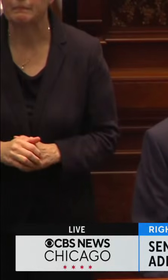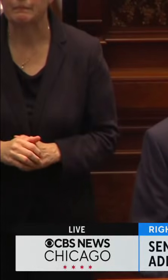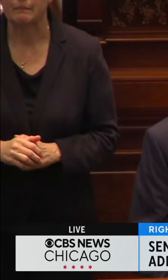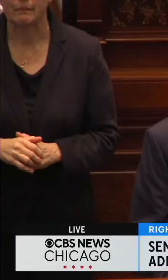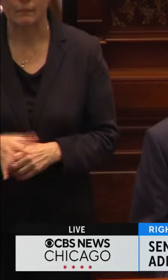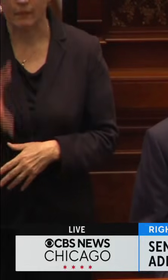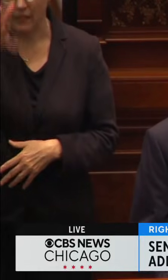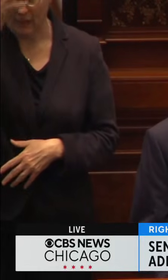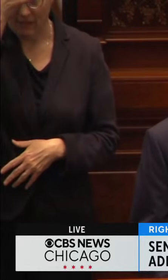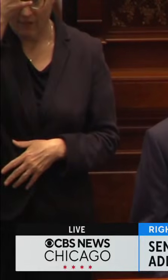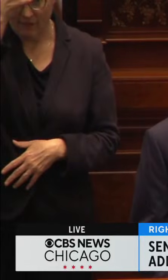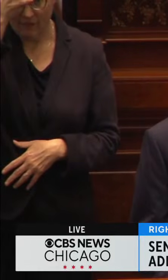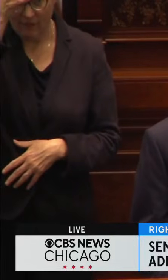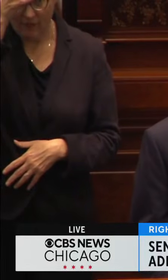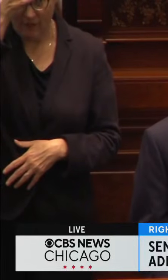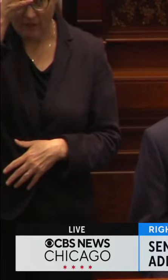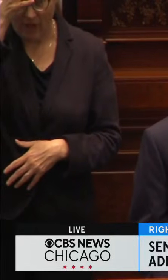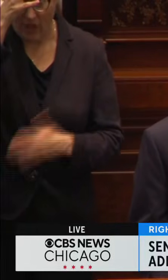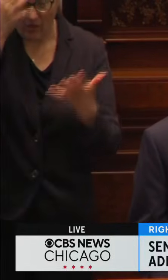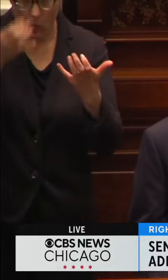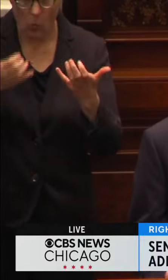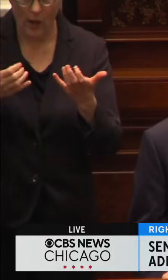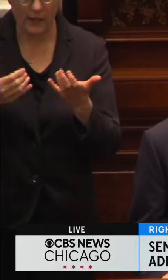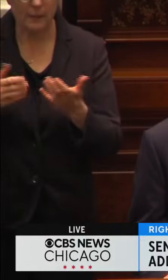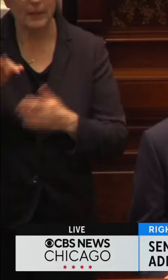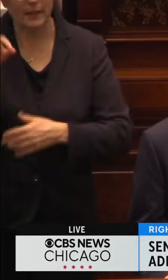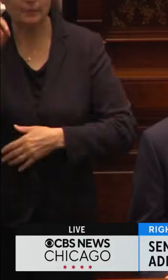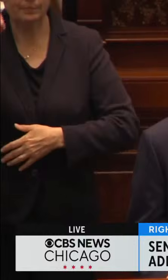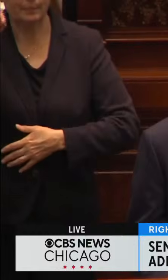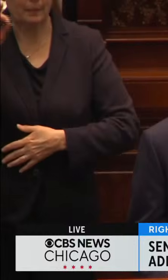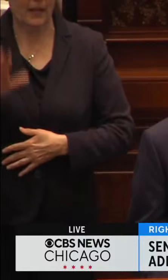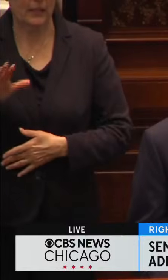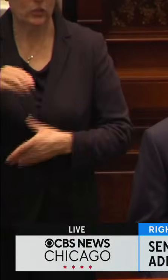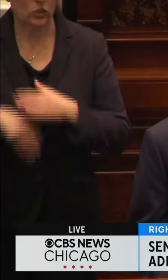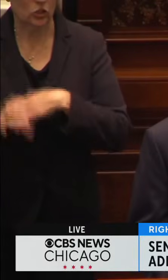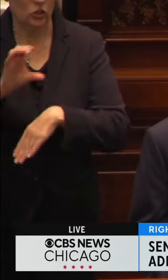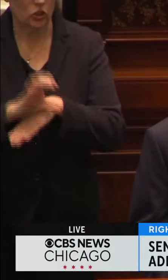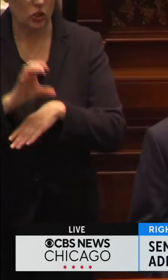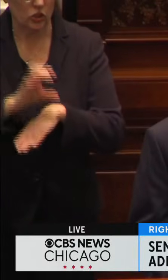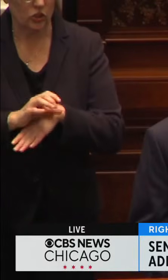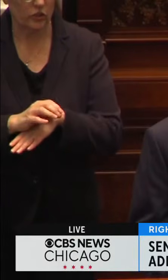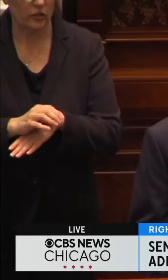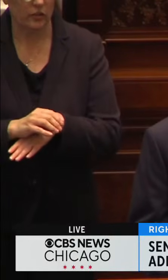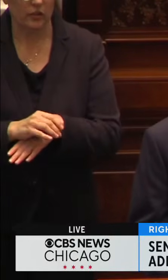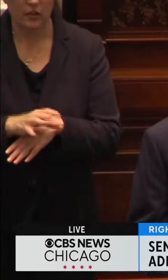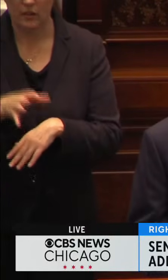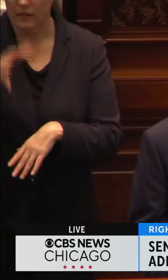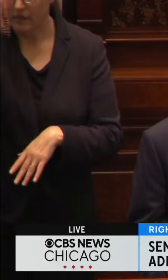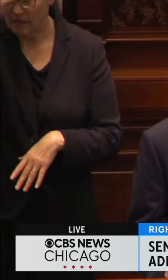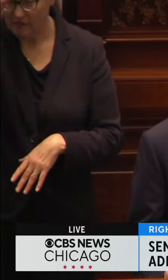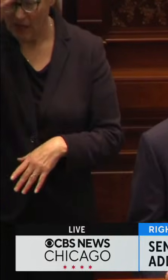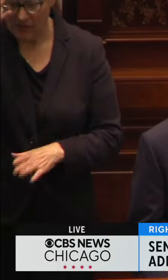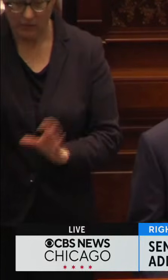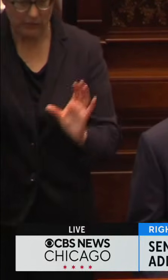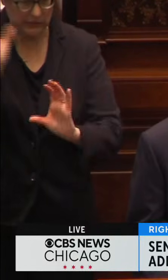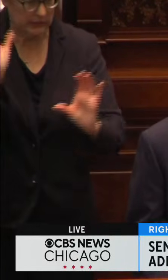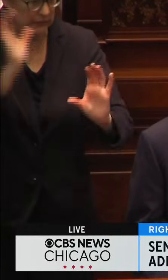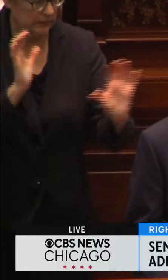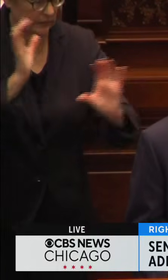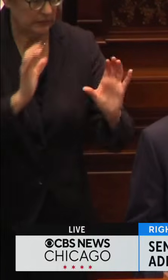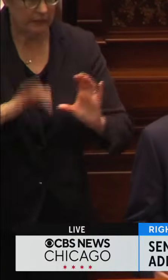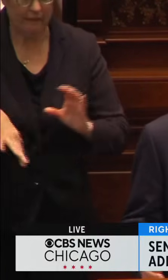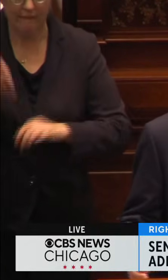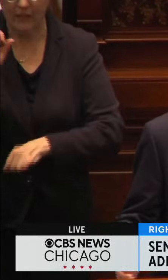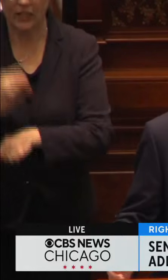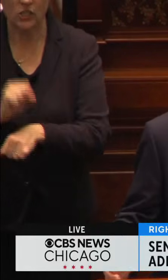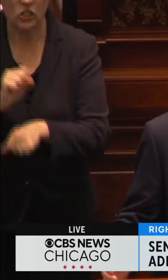Her father aspired to be a minister in a church and spent his whole time looking for a church that would have him.